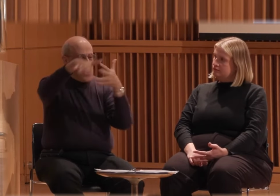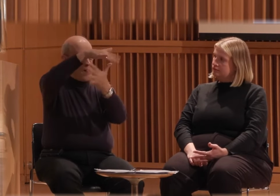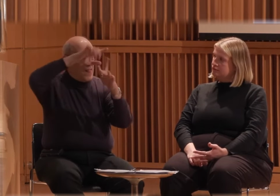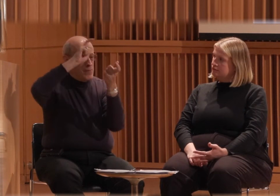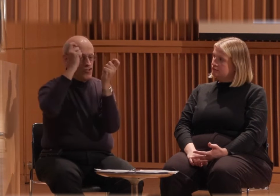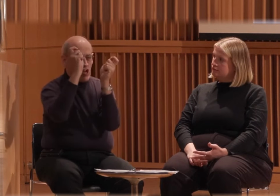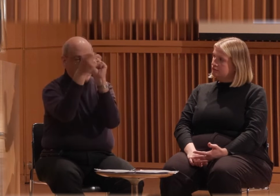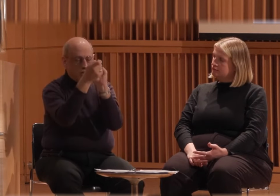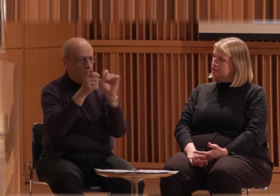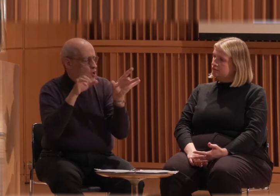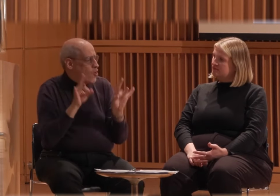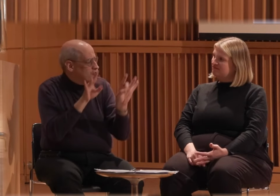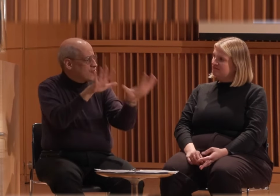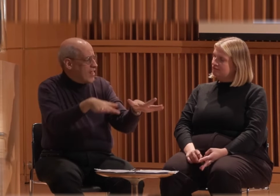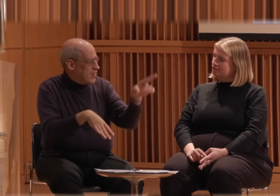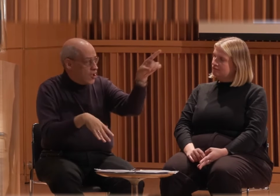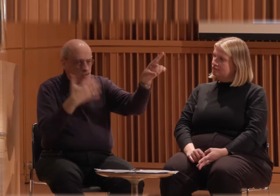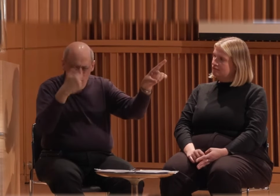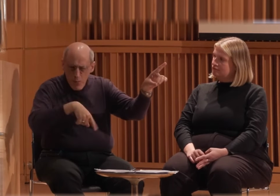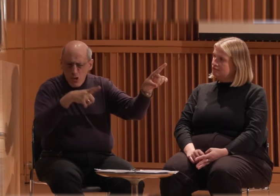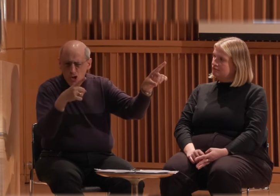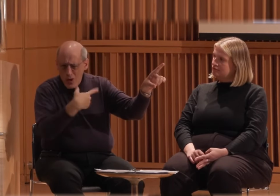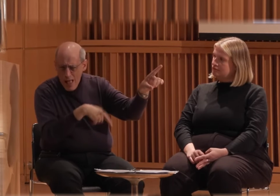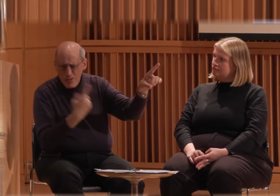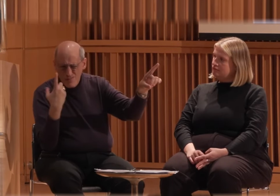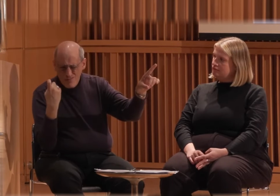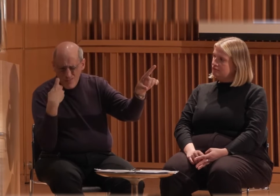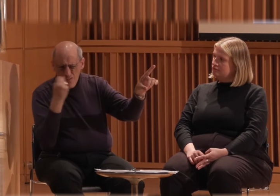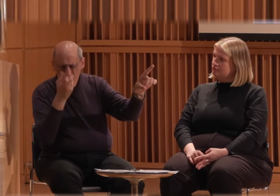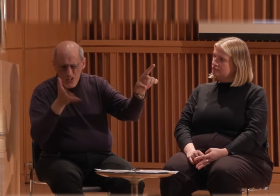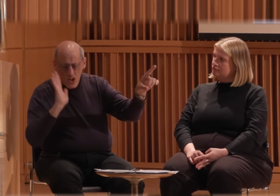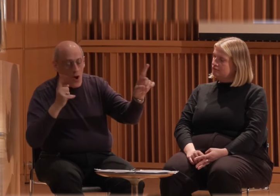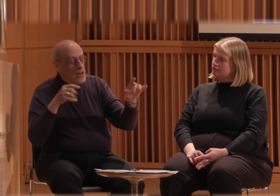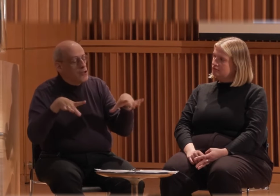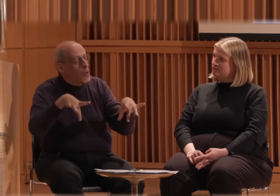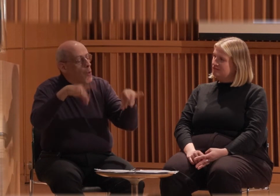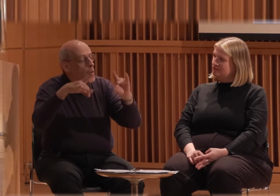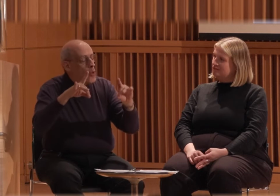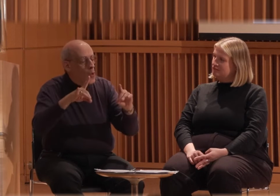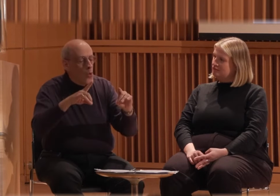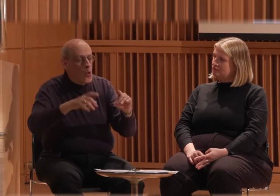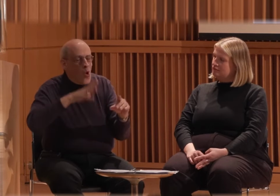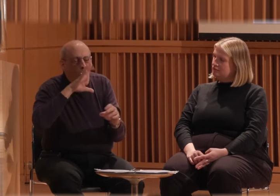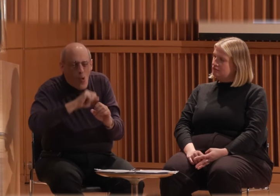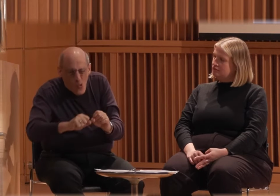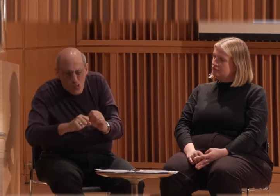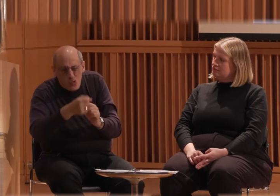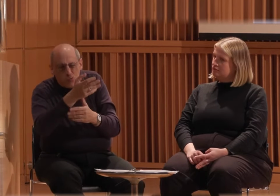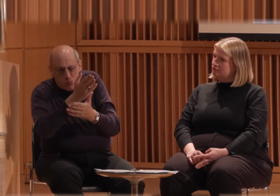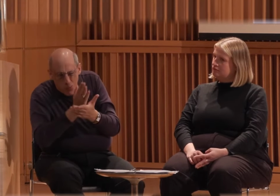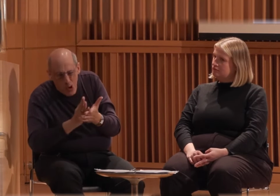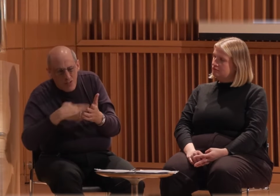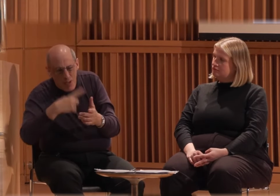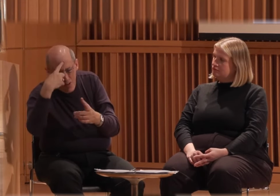And Australia, you remember those fires in Australia? I had to kind of dig them up from cobwebbed parts of